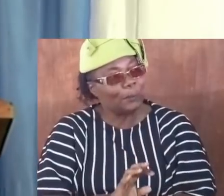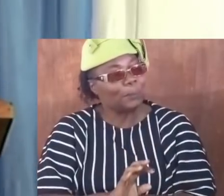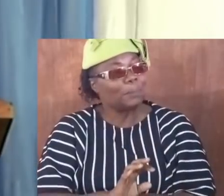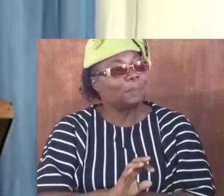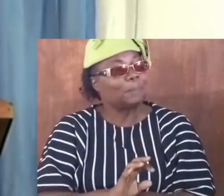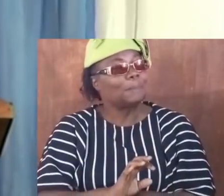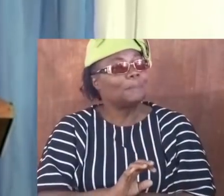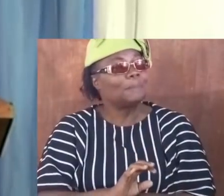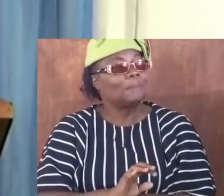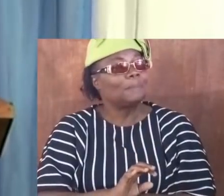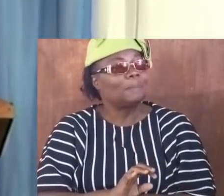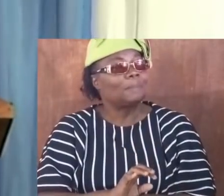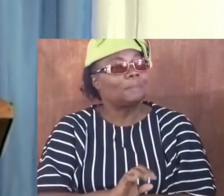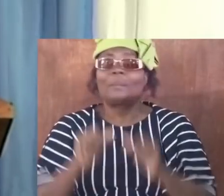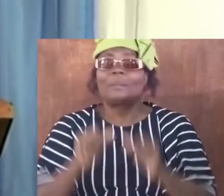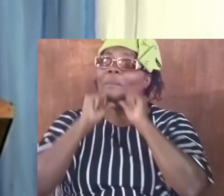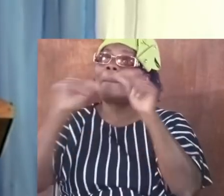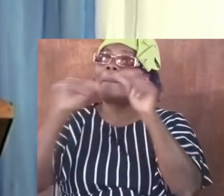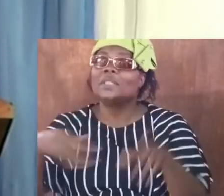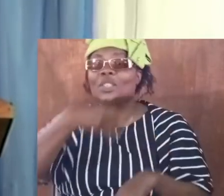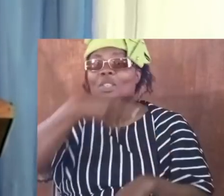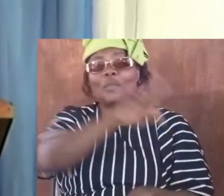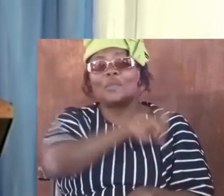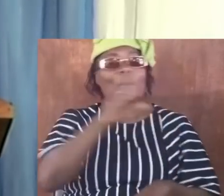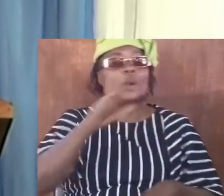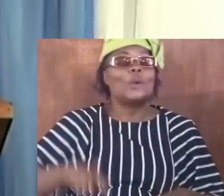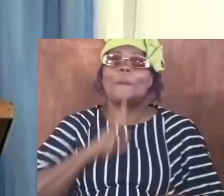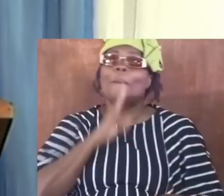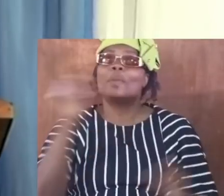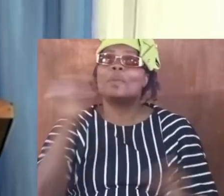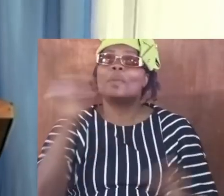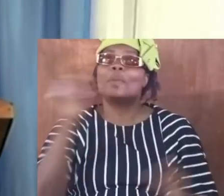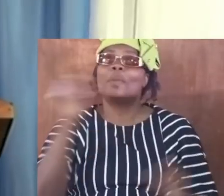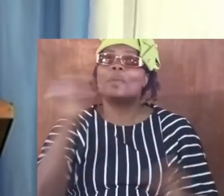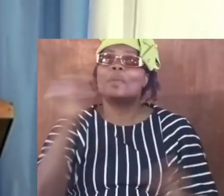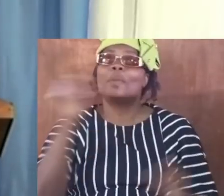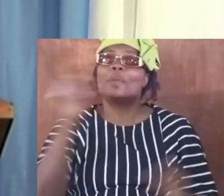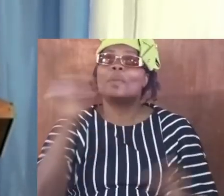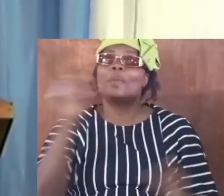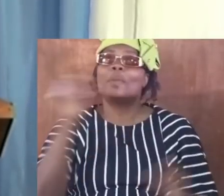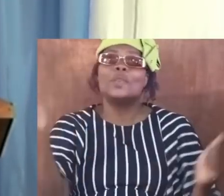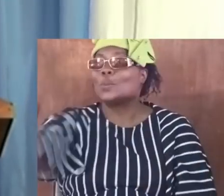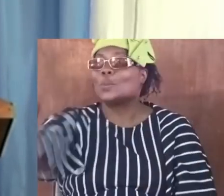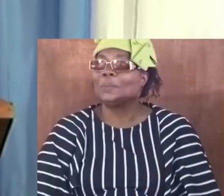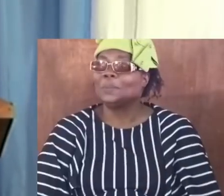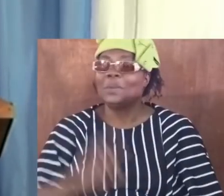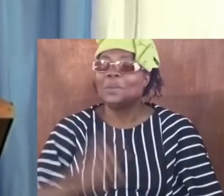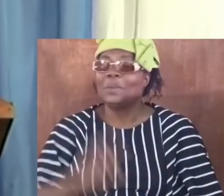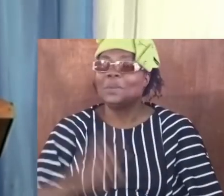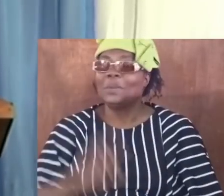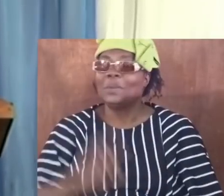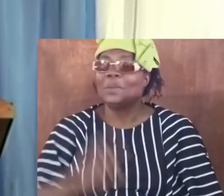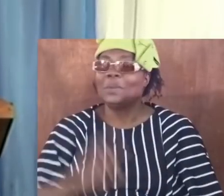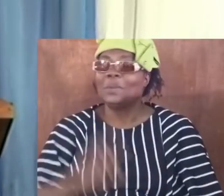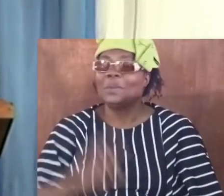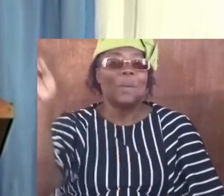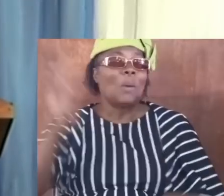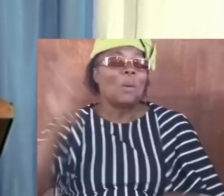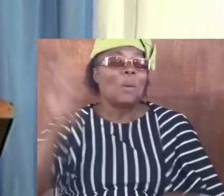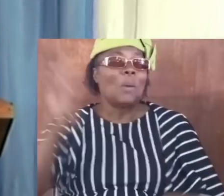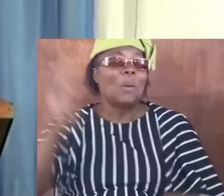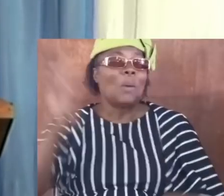Apostolic Ministry. The blessing of the Lord be upon you. Whether you're here in its tabernacle, whether you are at